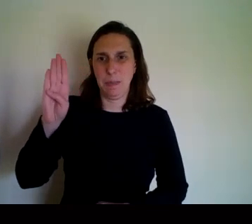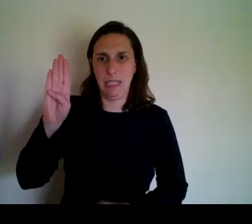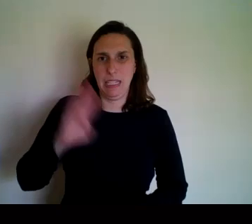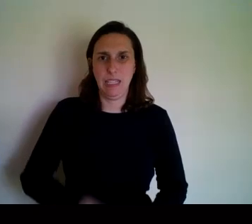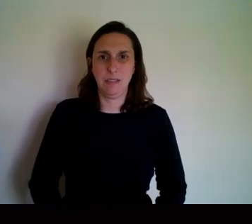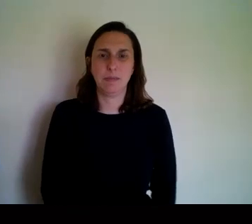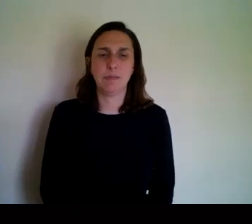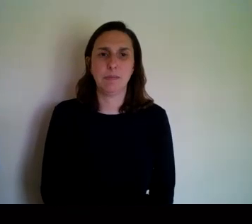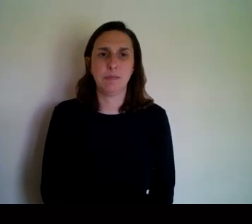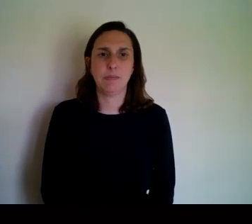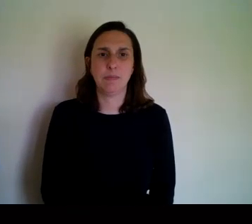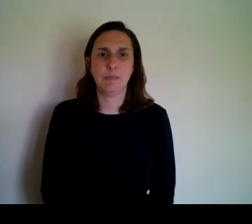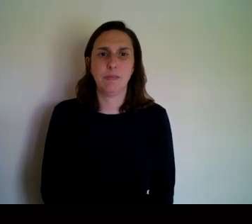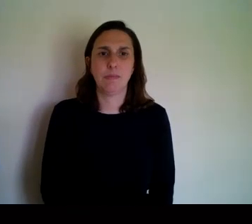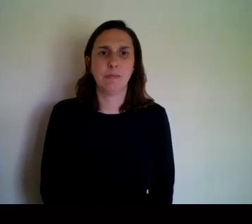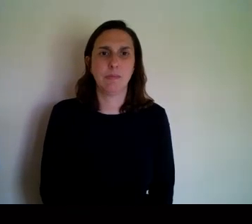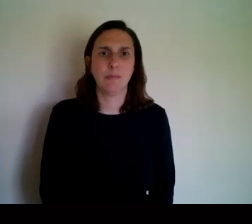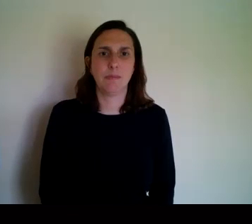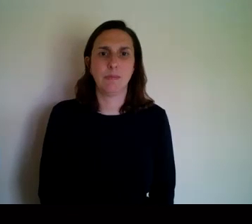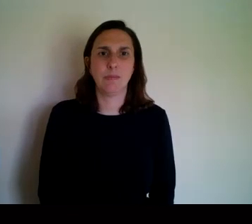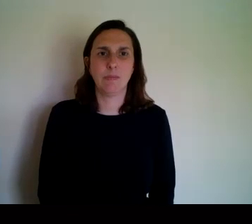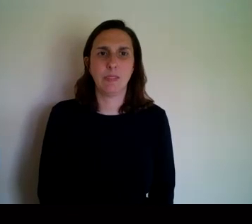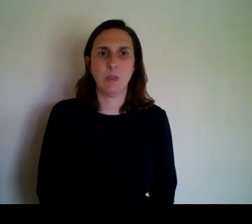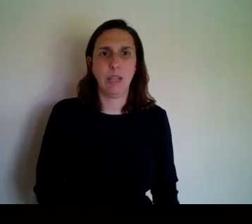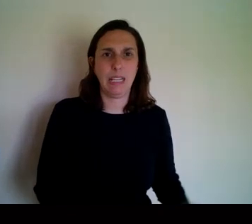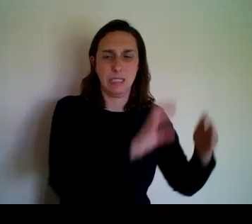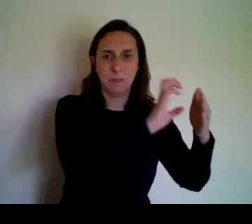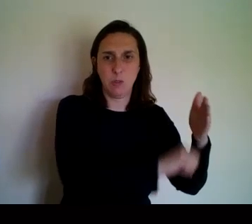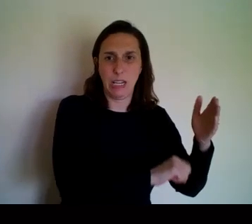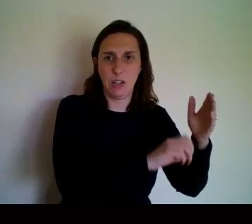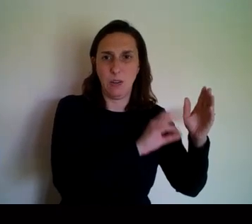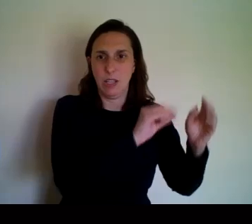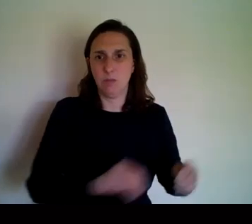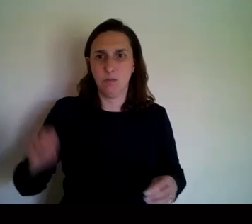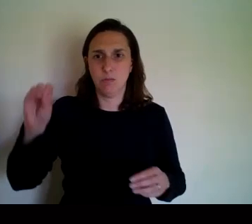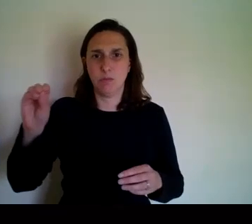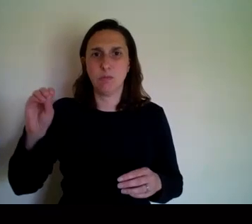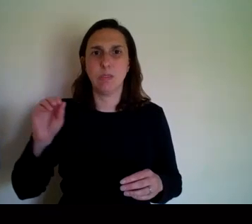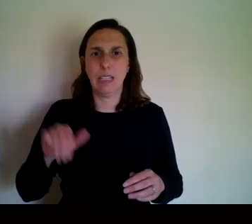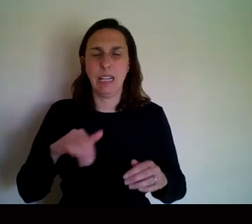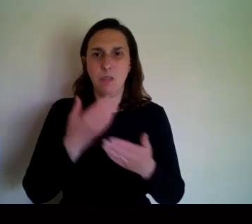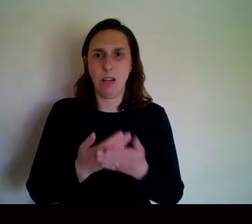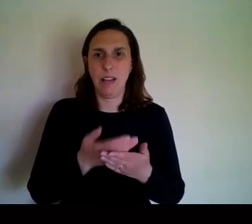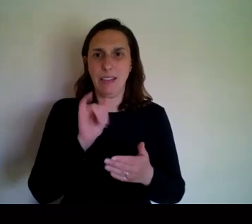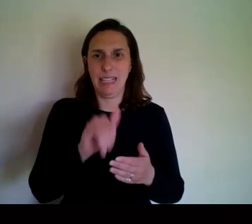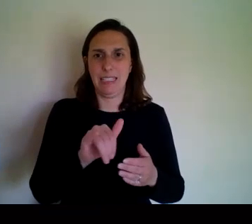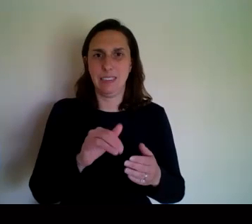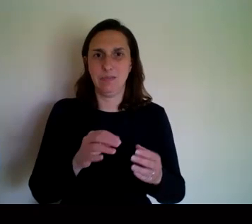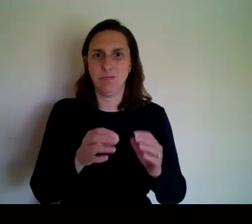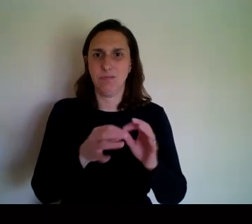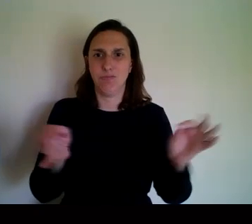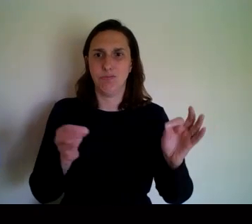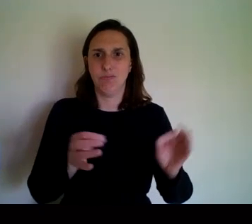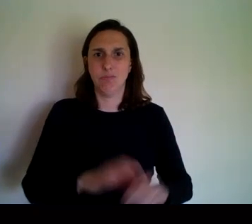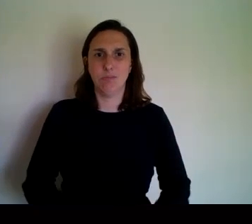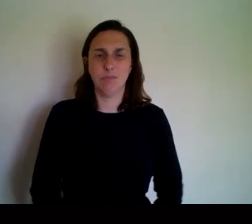Okay. So I subtracted this from the left-hand side. That gave me this expression. I